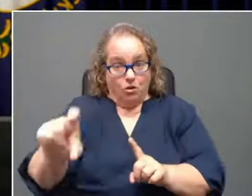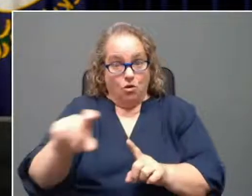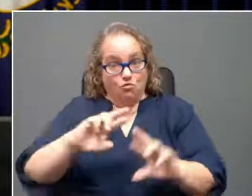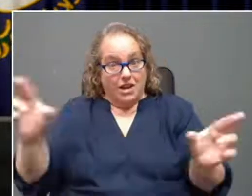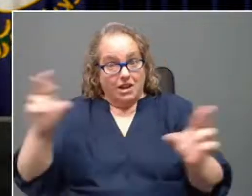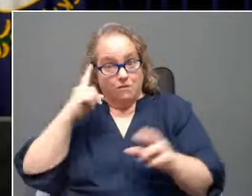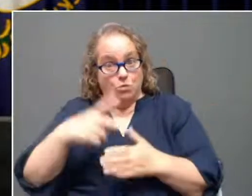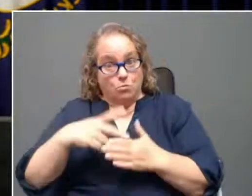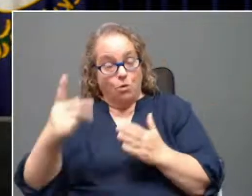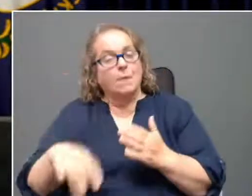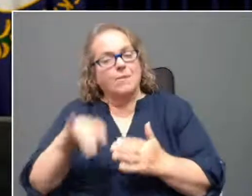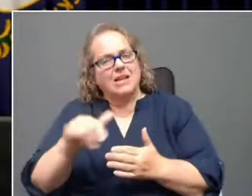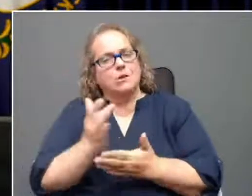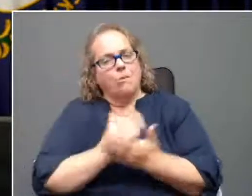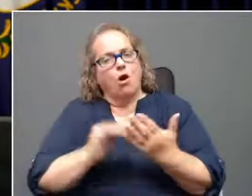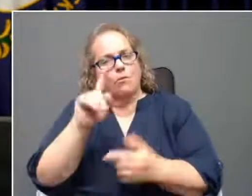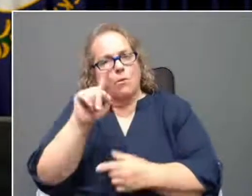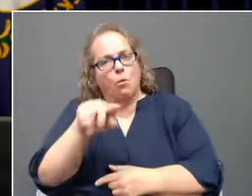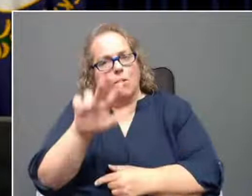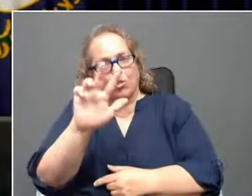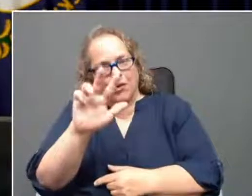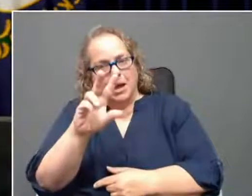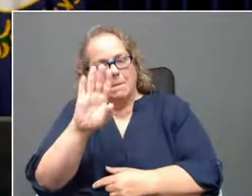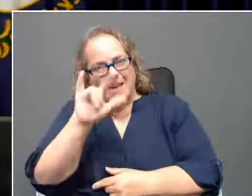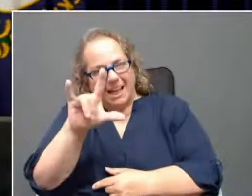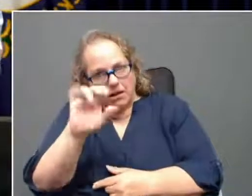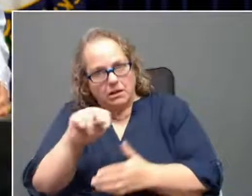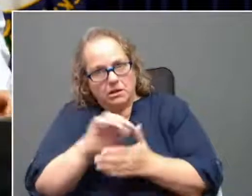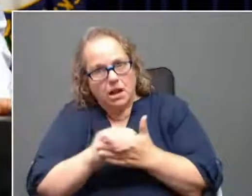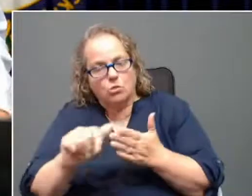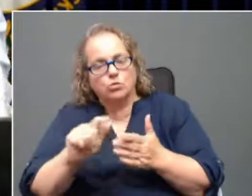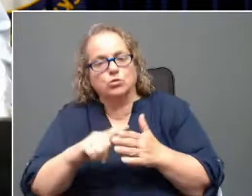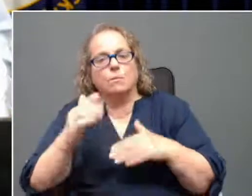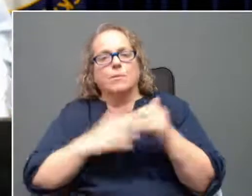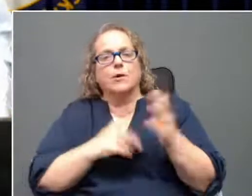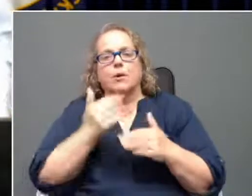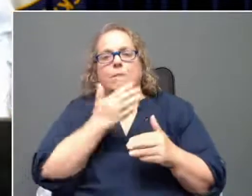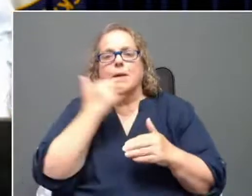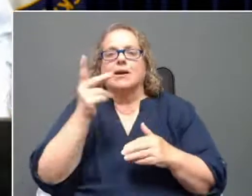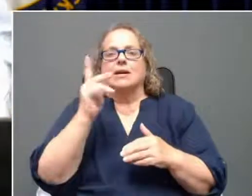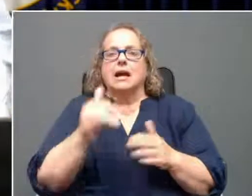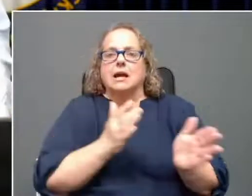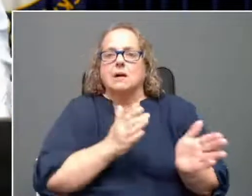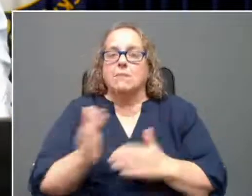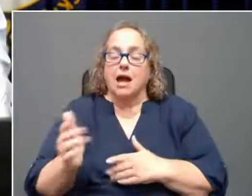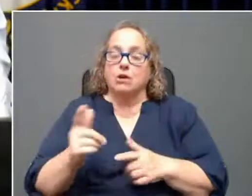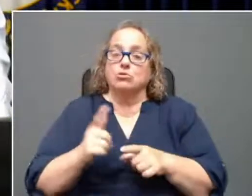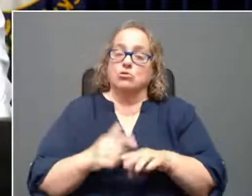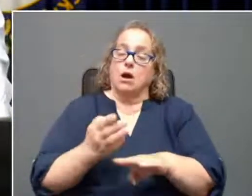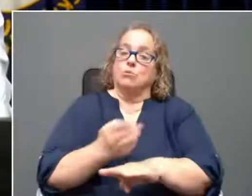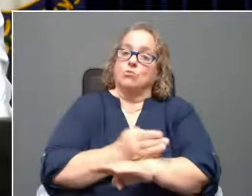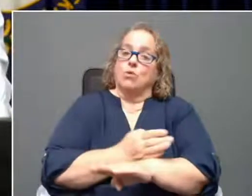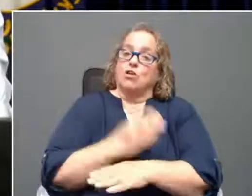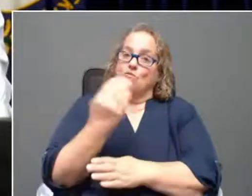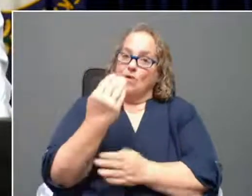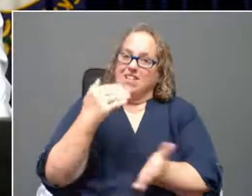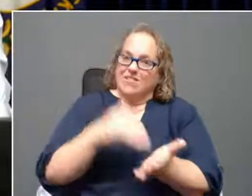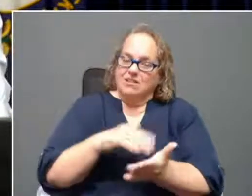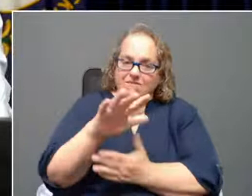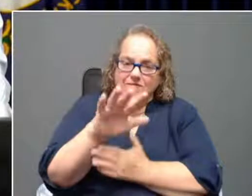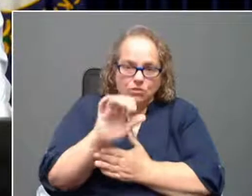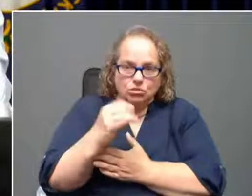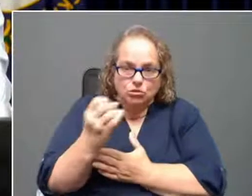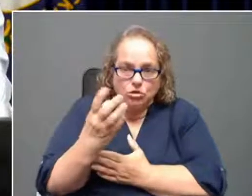$1.3 billion Building a Better Kentucky plan, which is going to help create 14,500 jobs, expand that